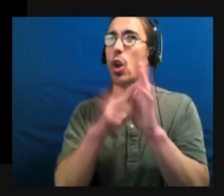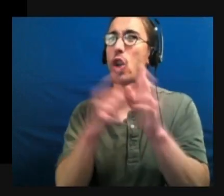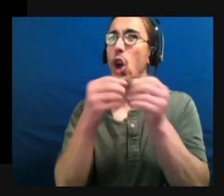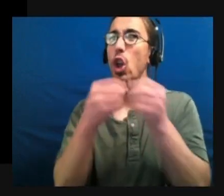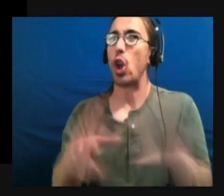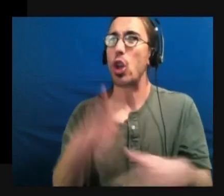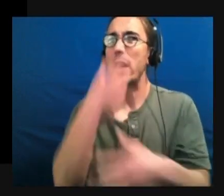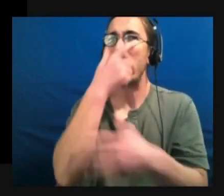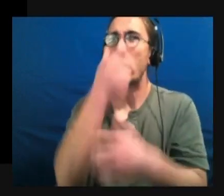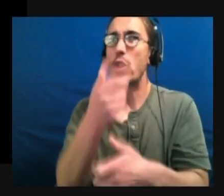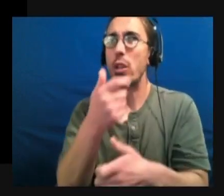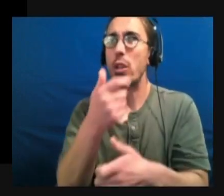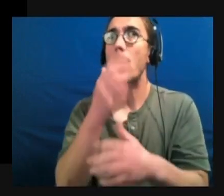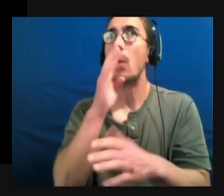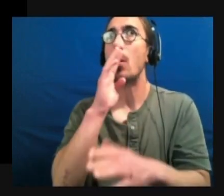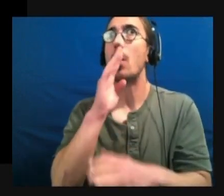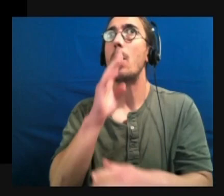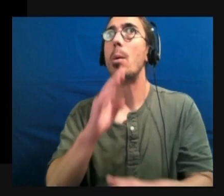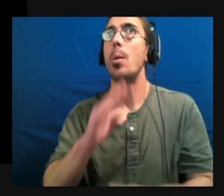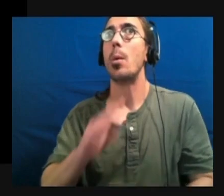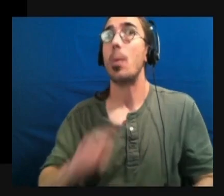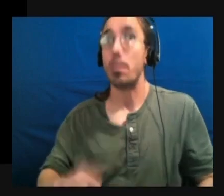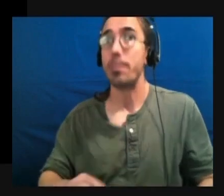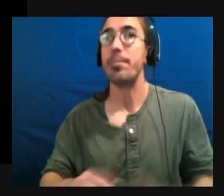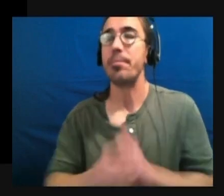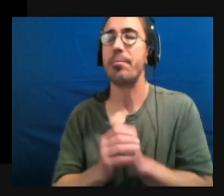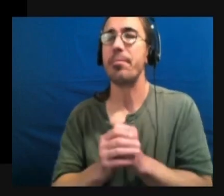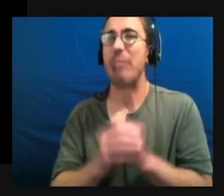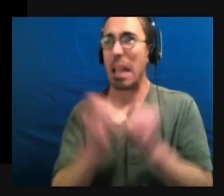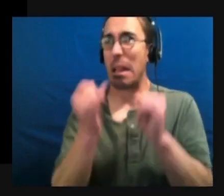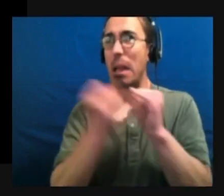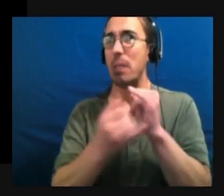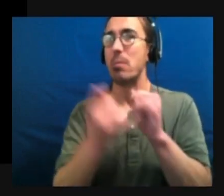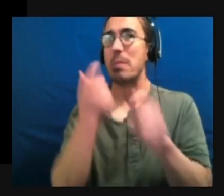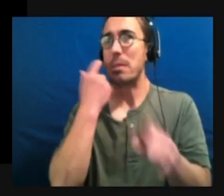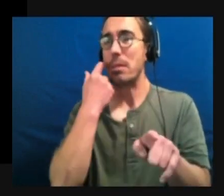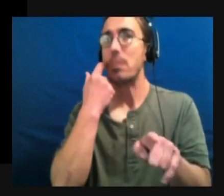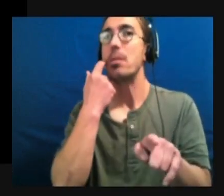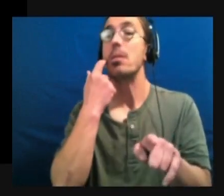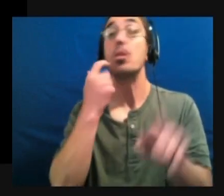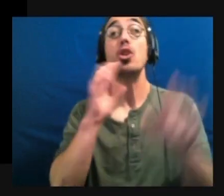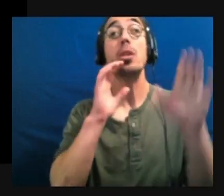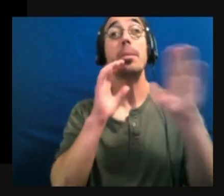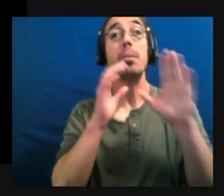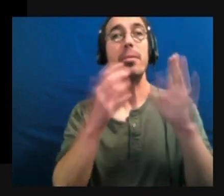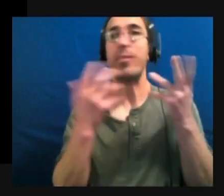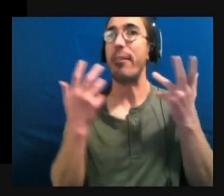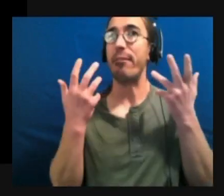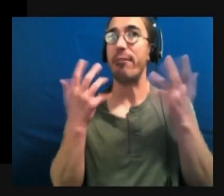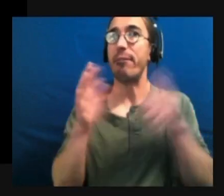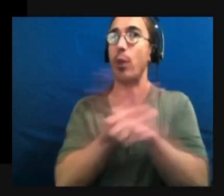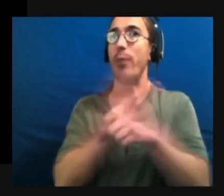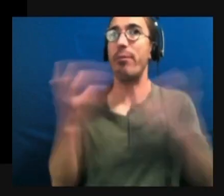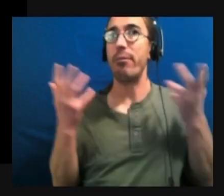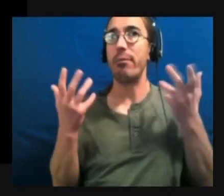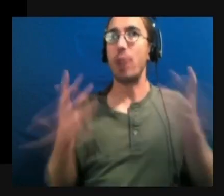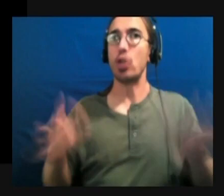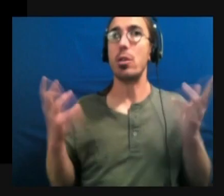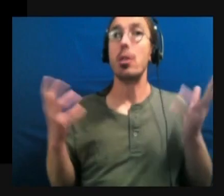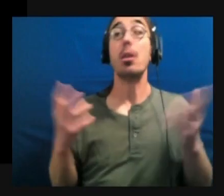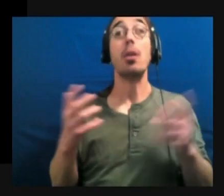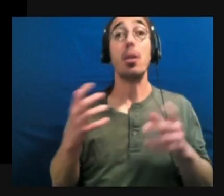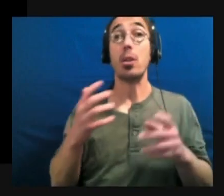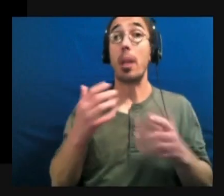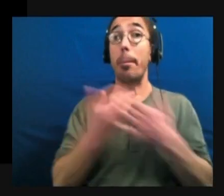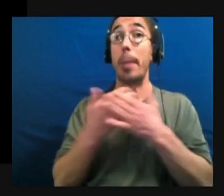quieter. And the last part where she communicated, okay, I'm totally done, she actually used